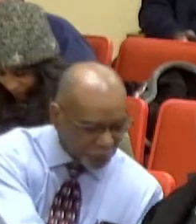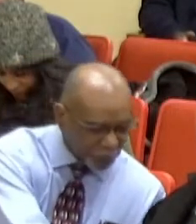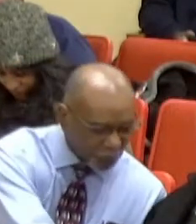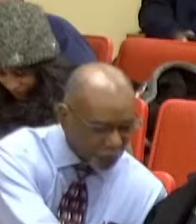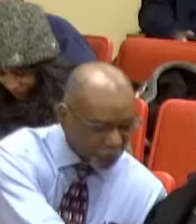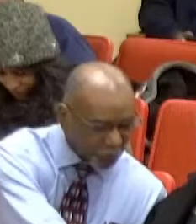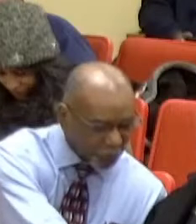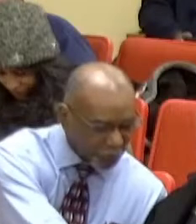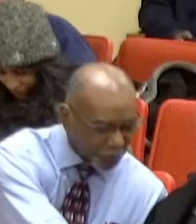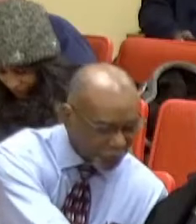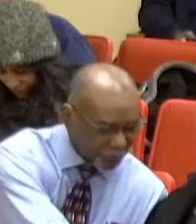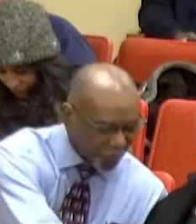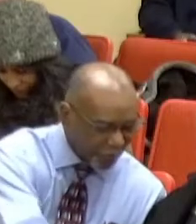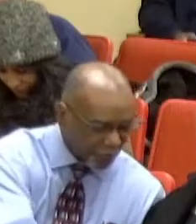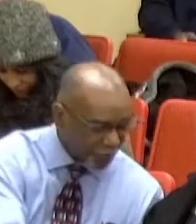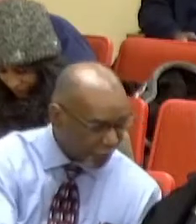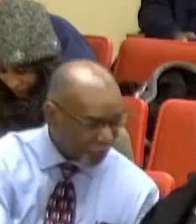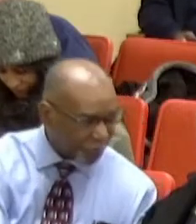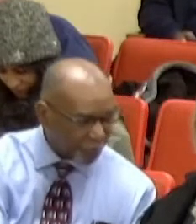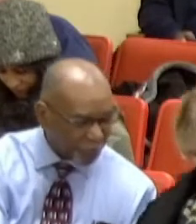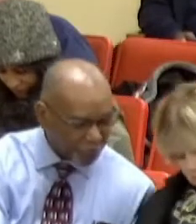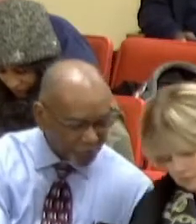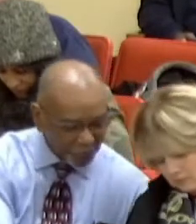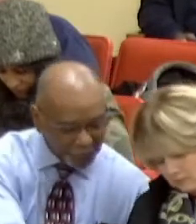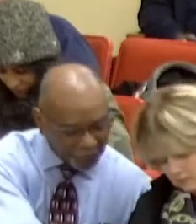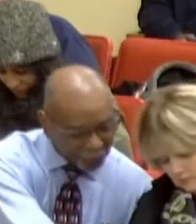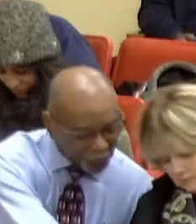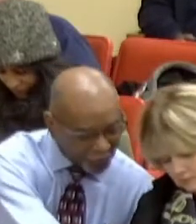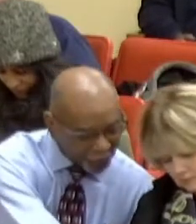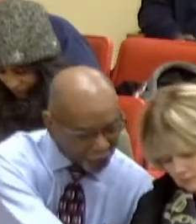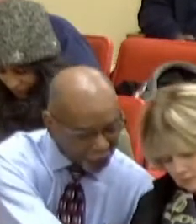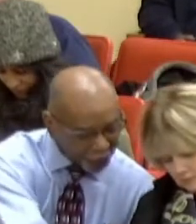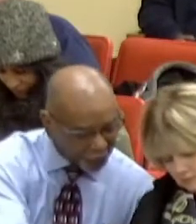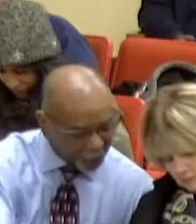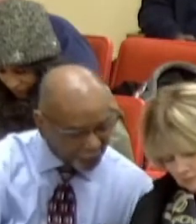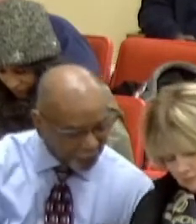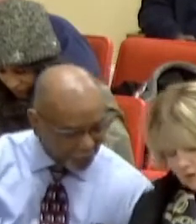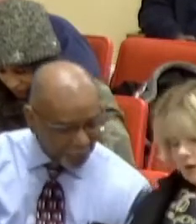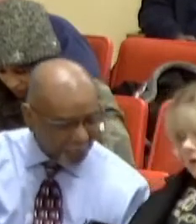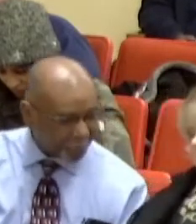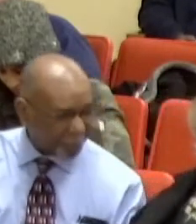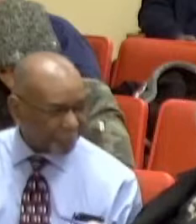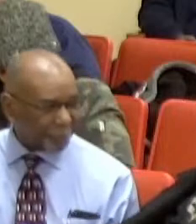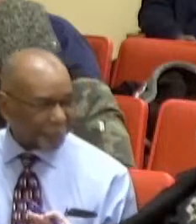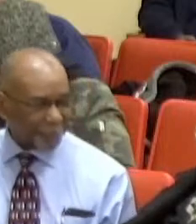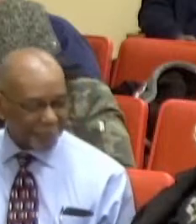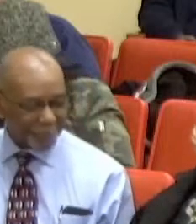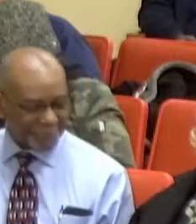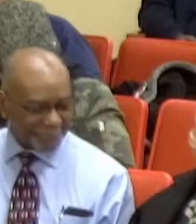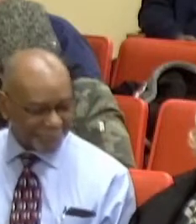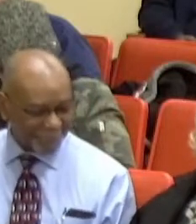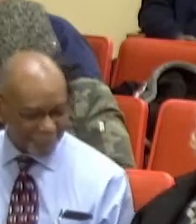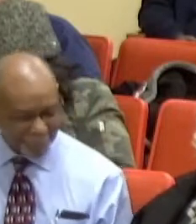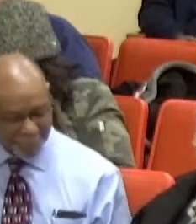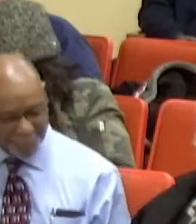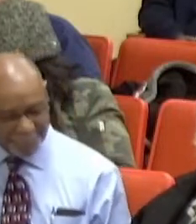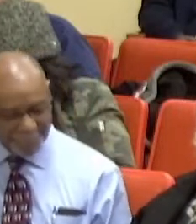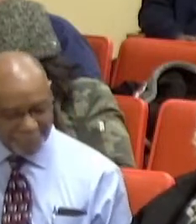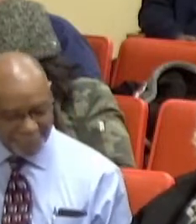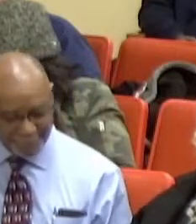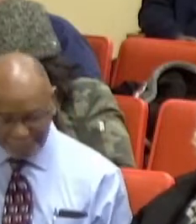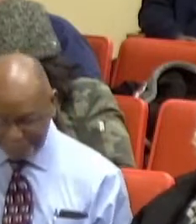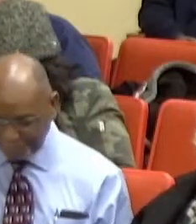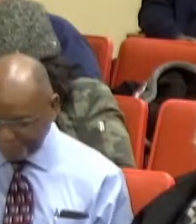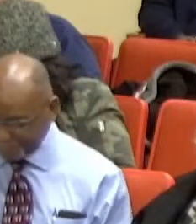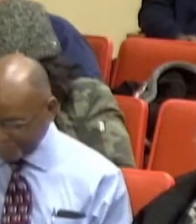culverts. It's also worth noting there's a utility buffer yard requirement along the east boundary of this property. And when you